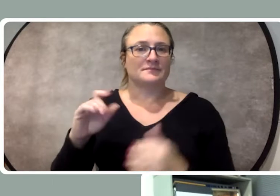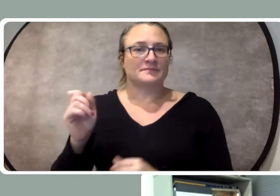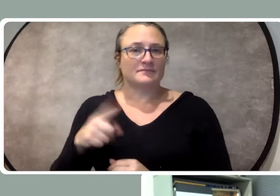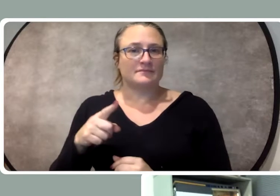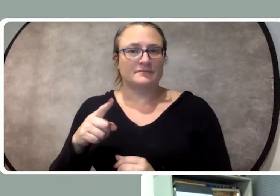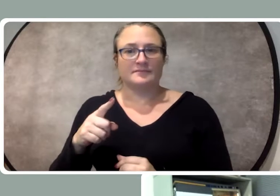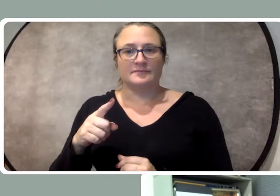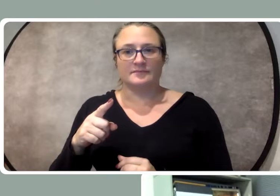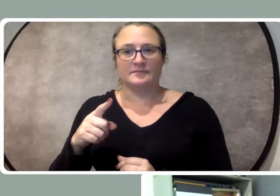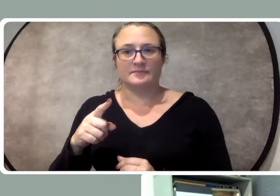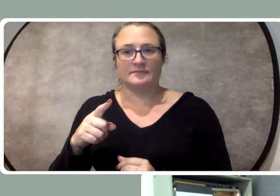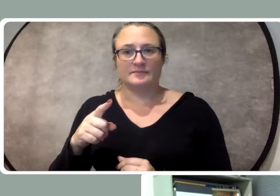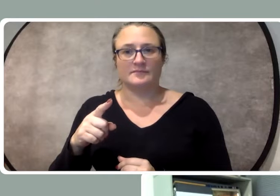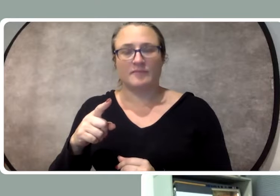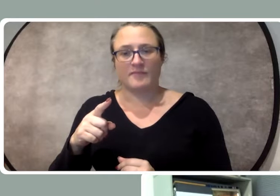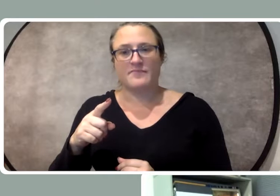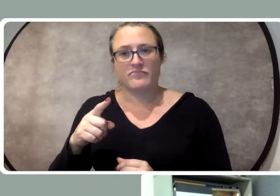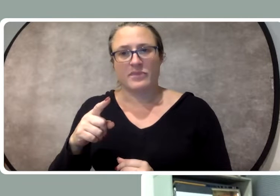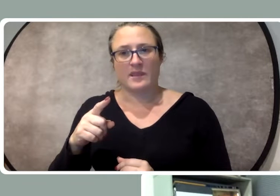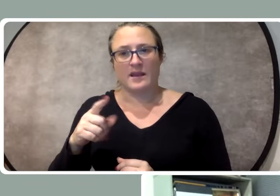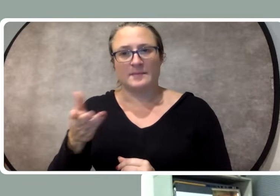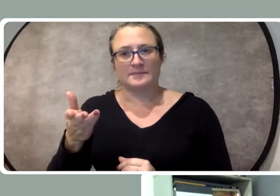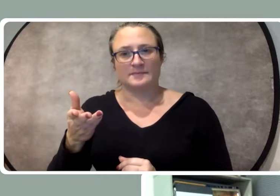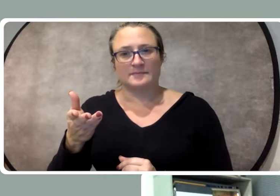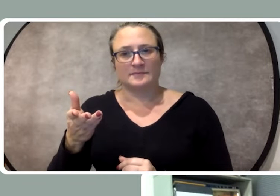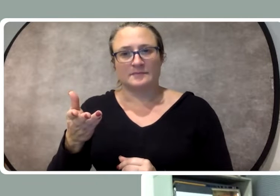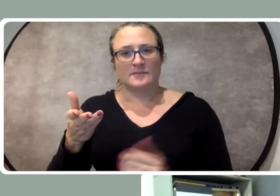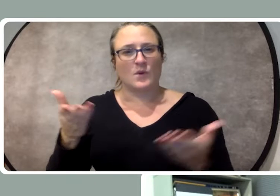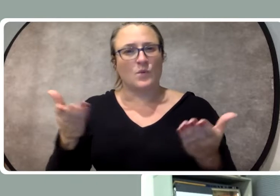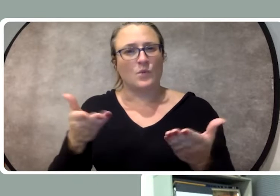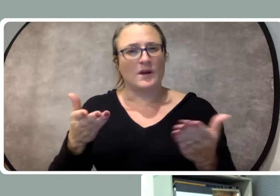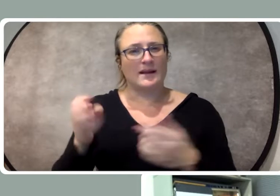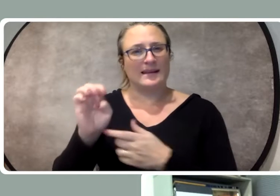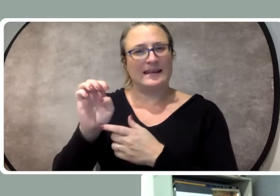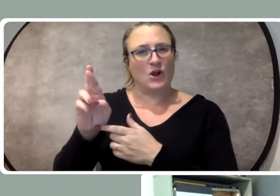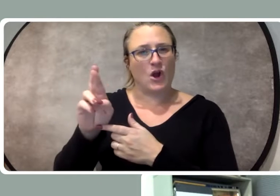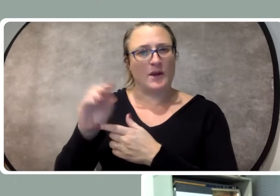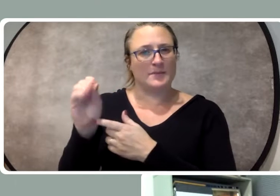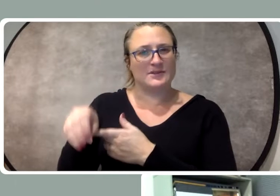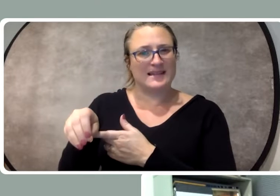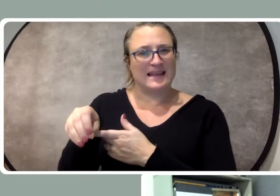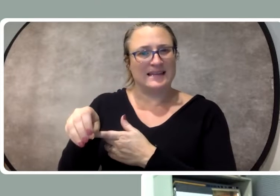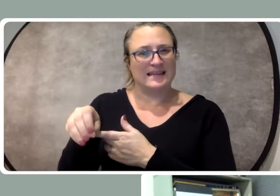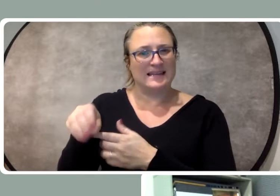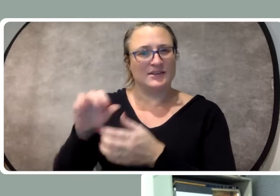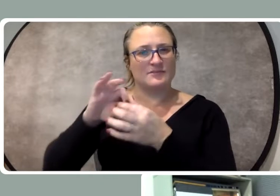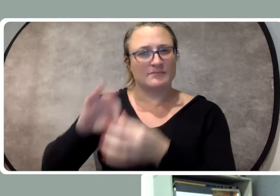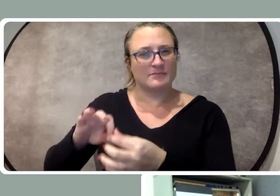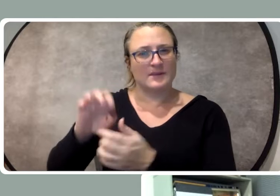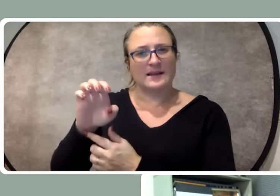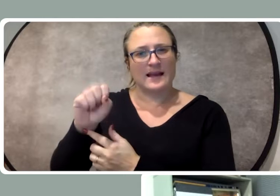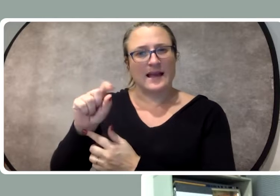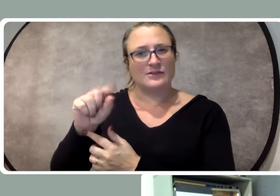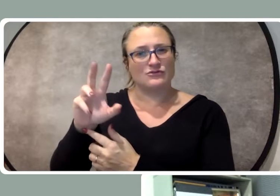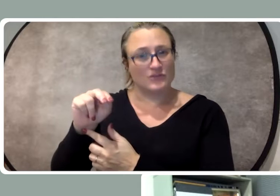from someone asking, what ER percentage is considered to be estrogen receptor negative?